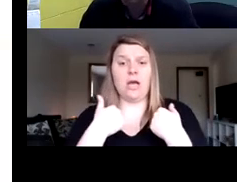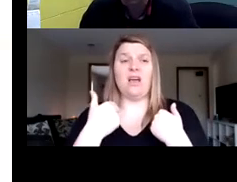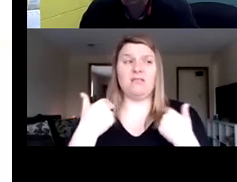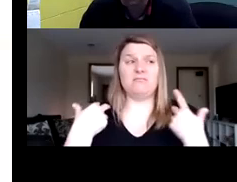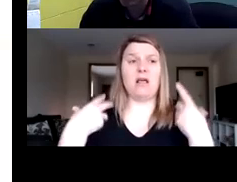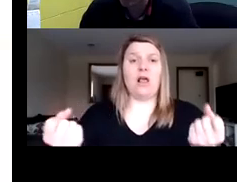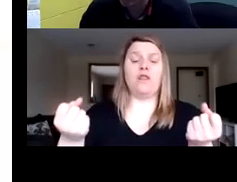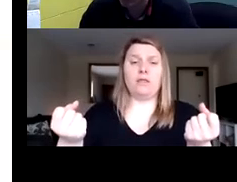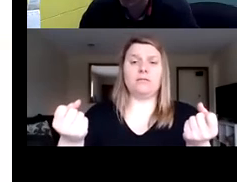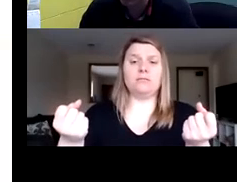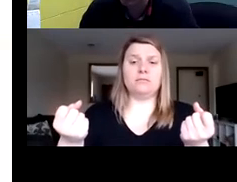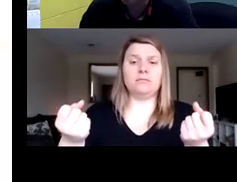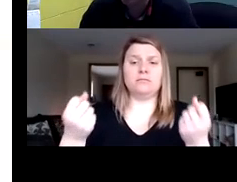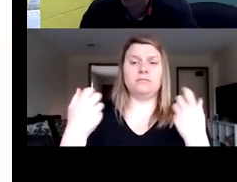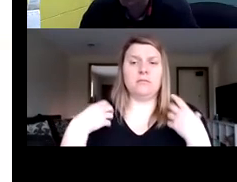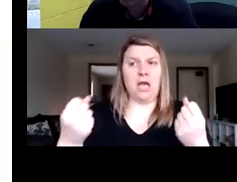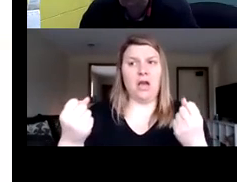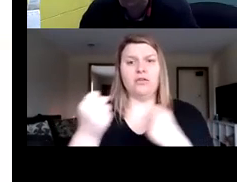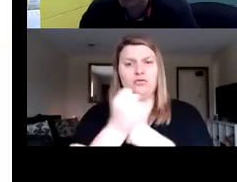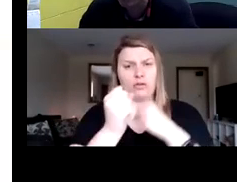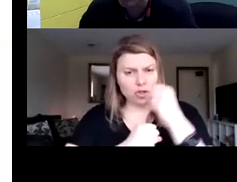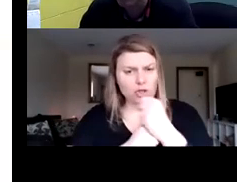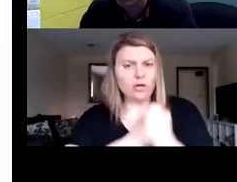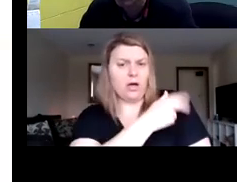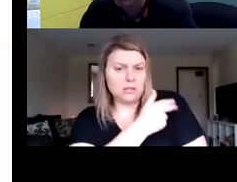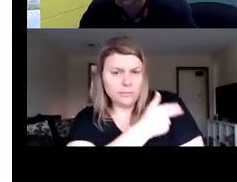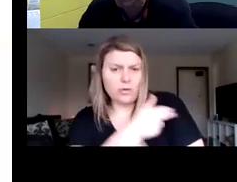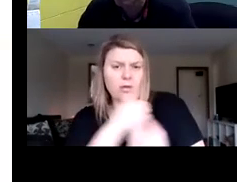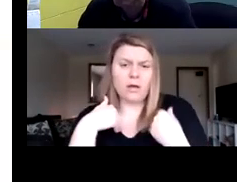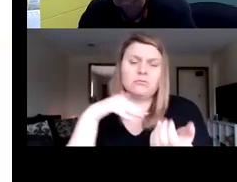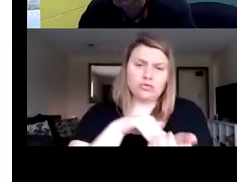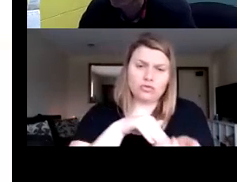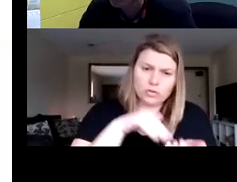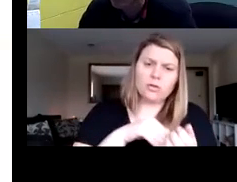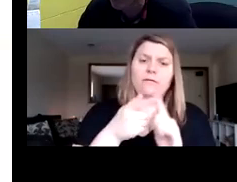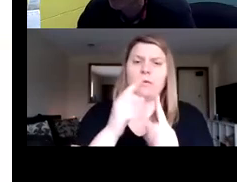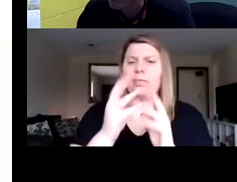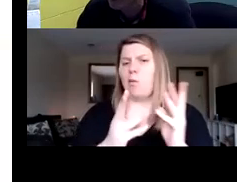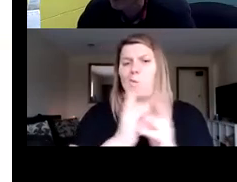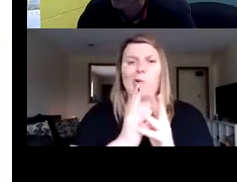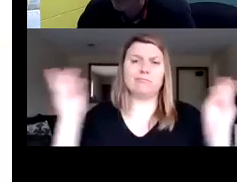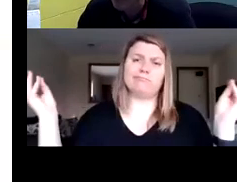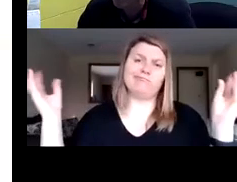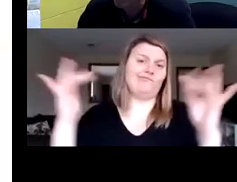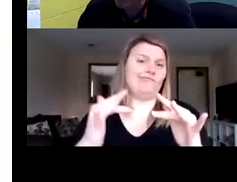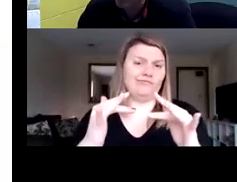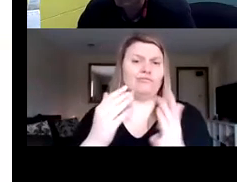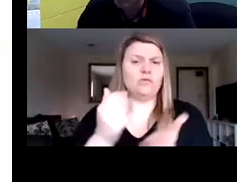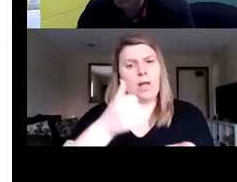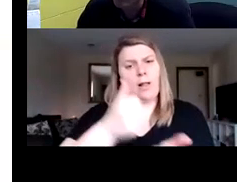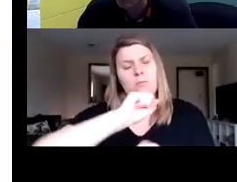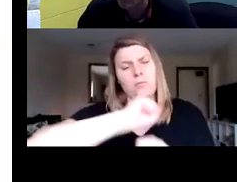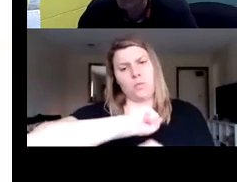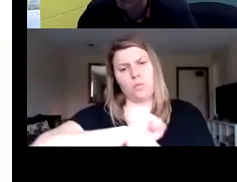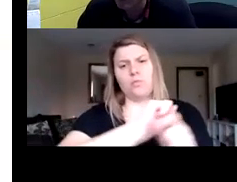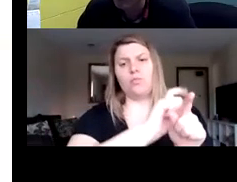health infrastructure, a hospital that had physicians from kind of all over the world that helped staff, as well